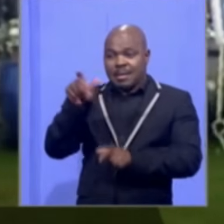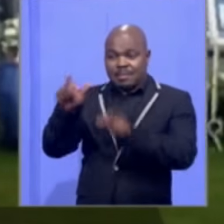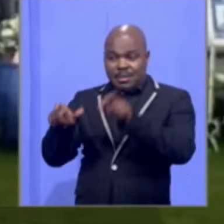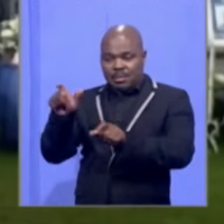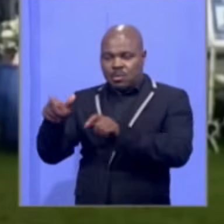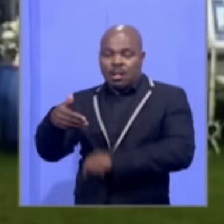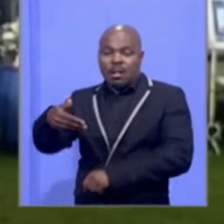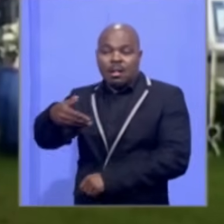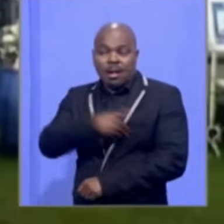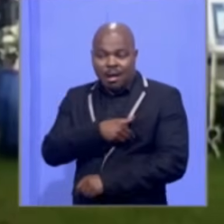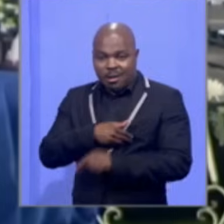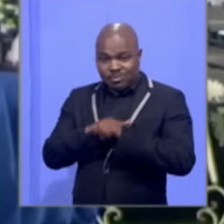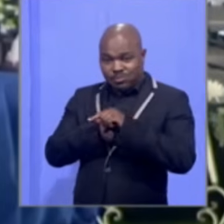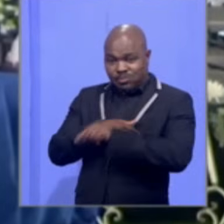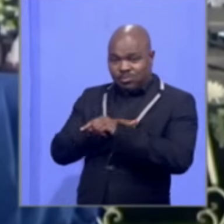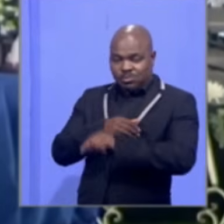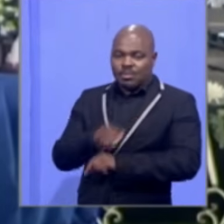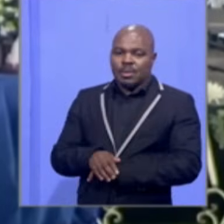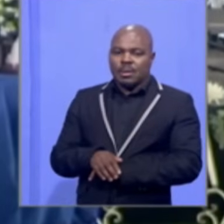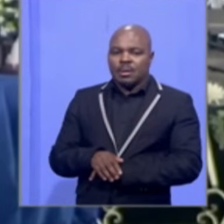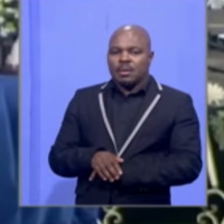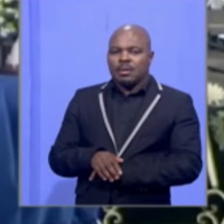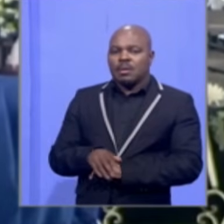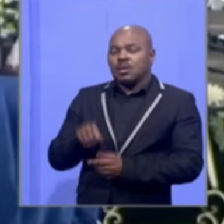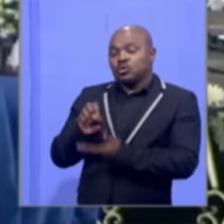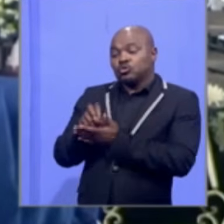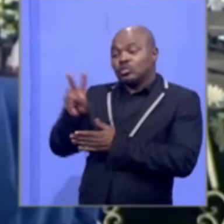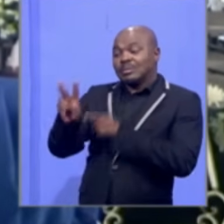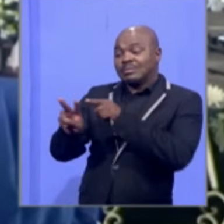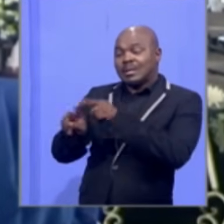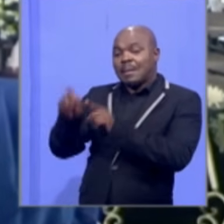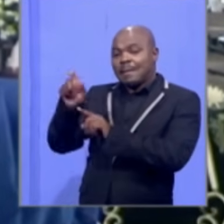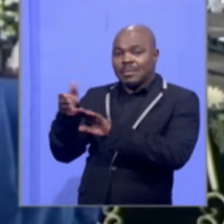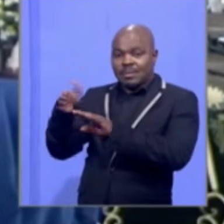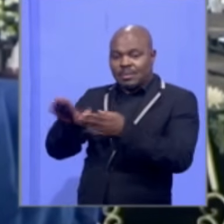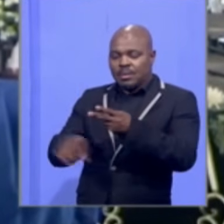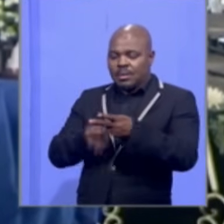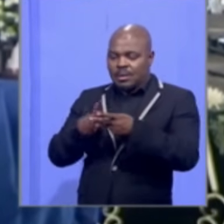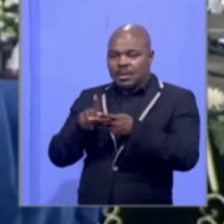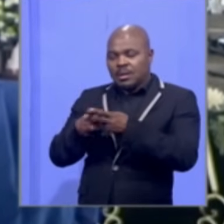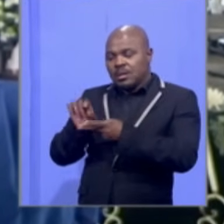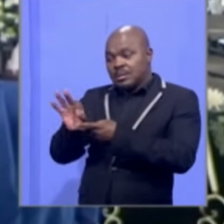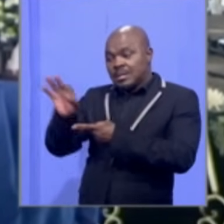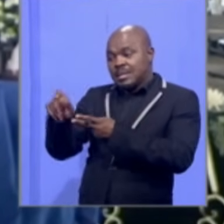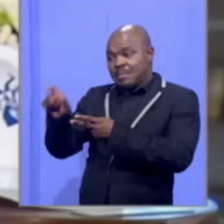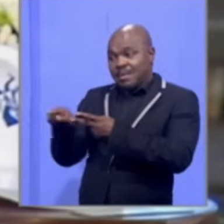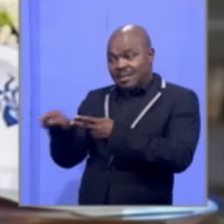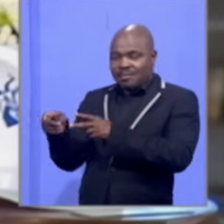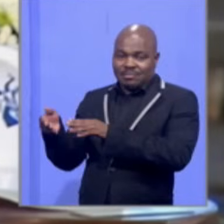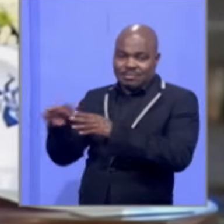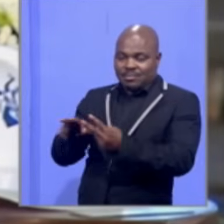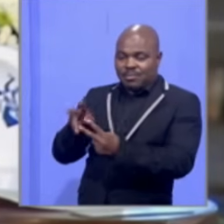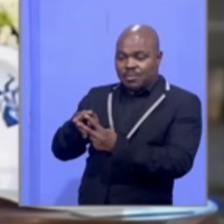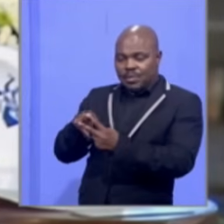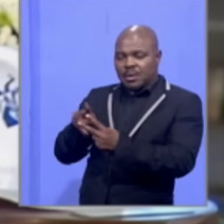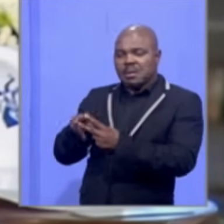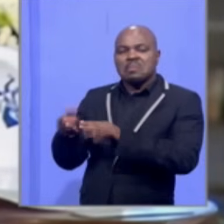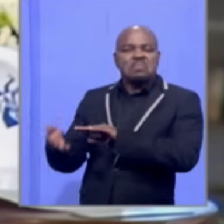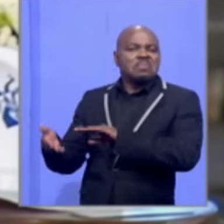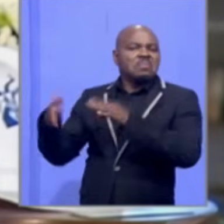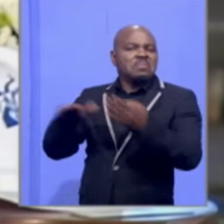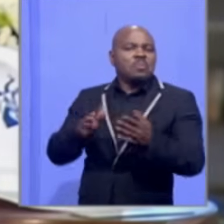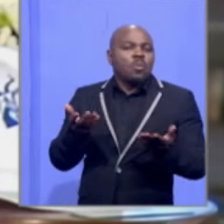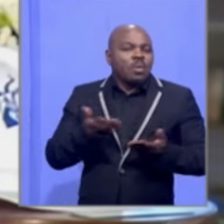ba gobala. Muswi wa bo12 le muswi wa bo13 ba ne ba tlhokafalela